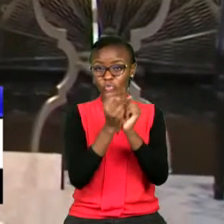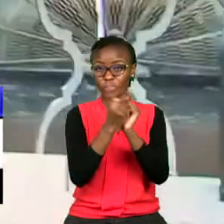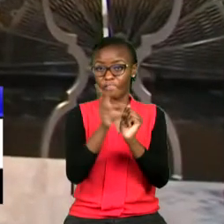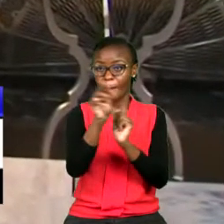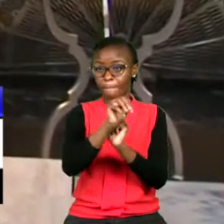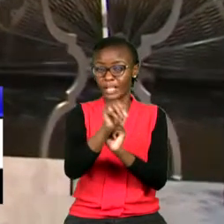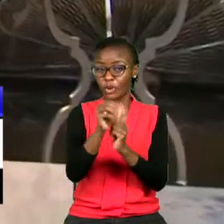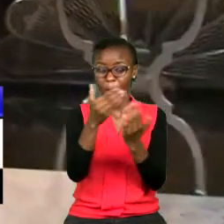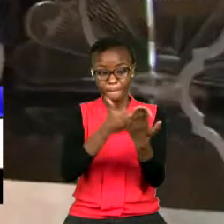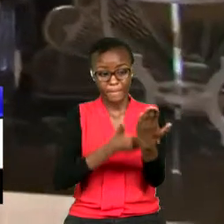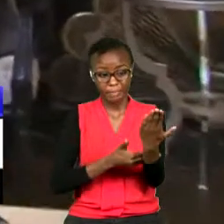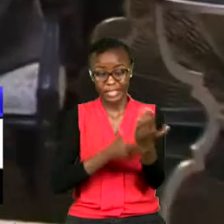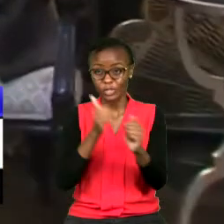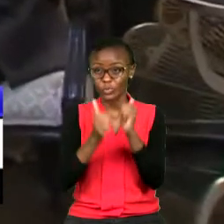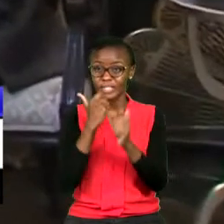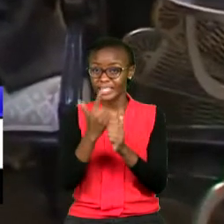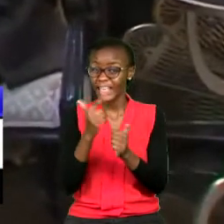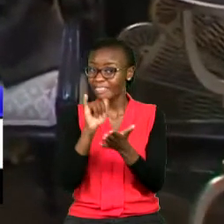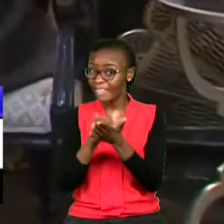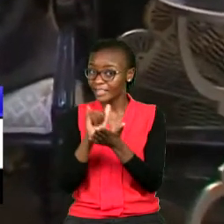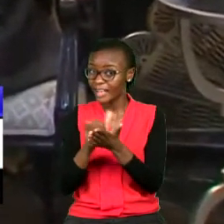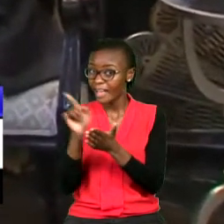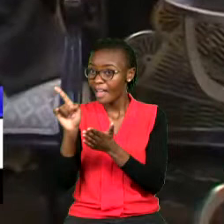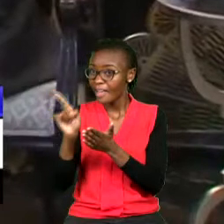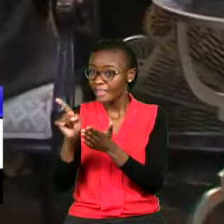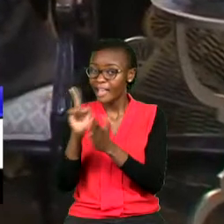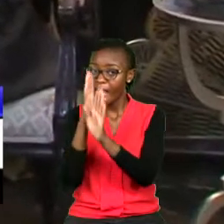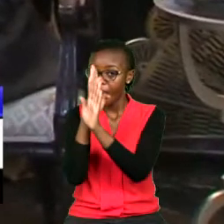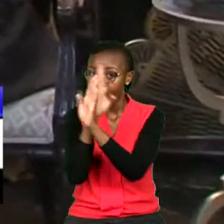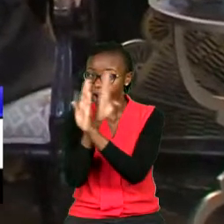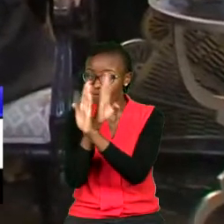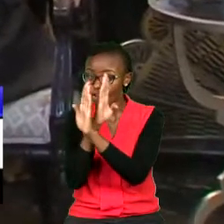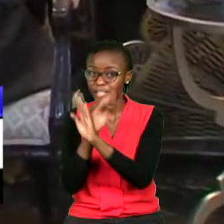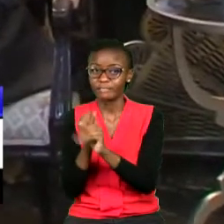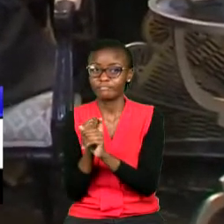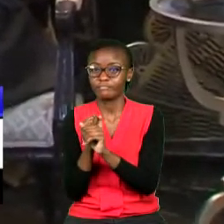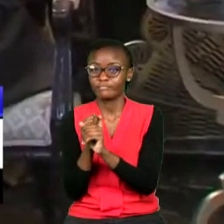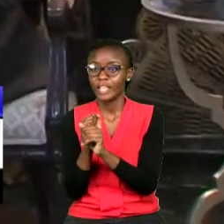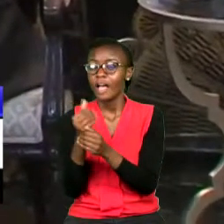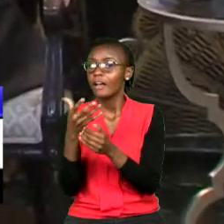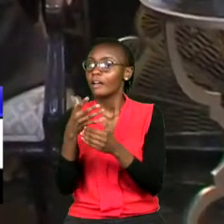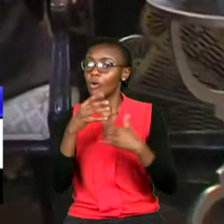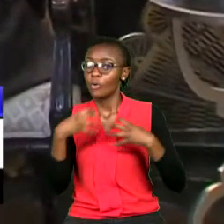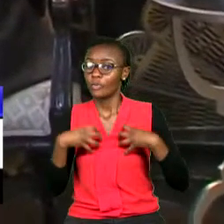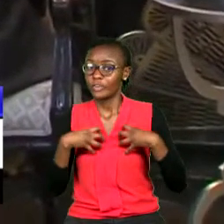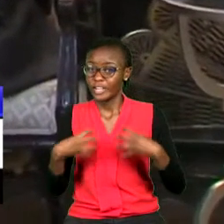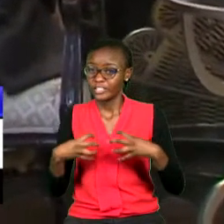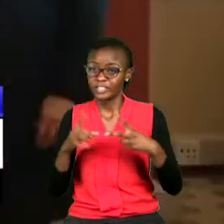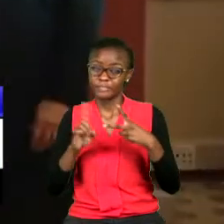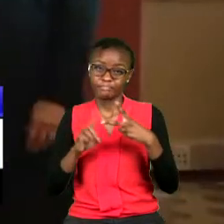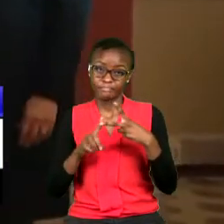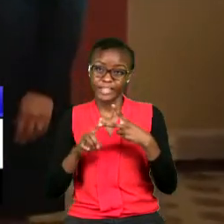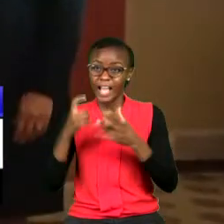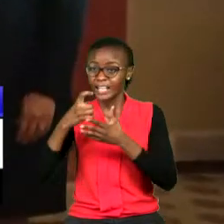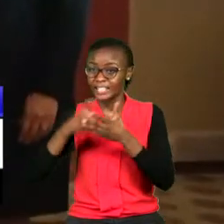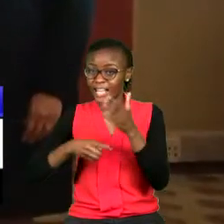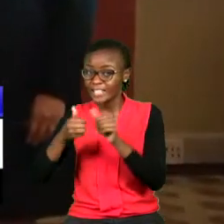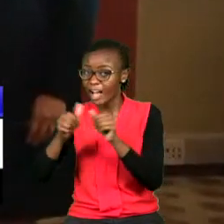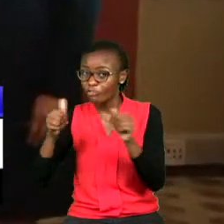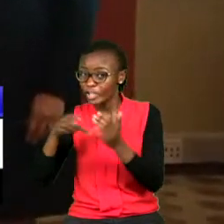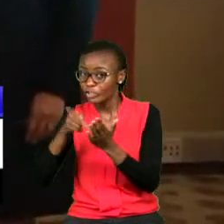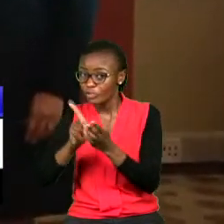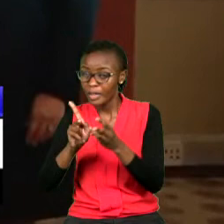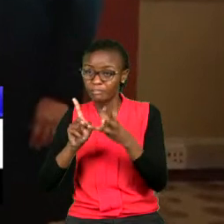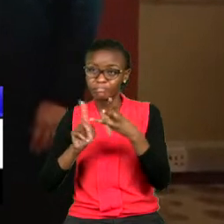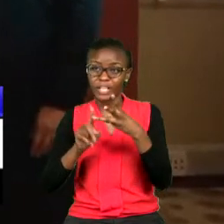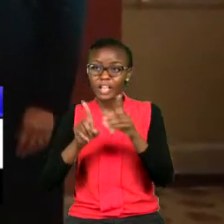documents that alleges hidden wealth, tax avoidance, and in some cases money laundering by some of the world's richest